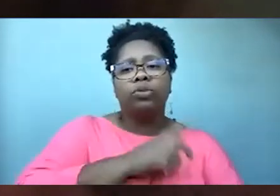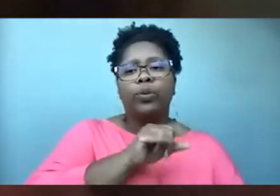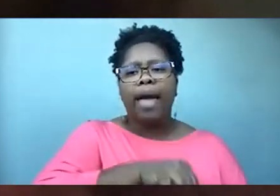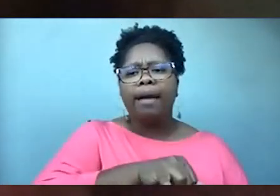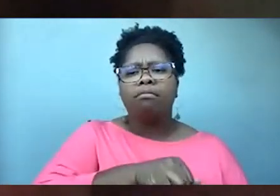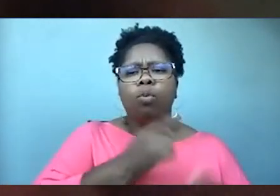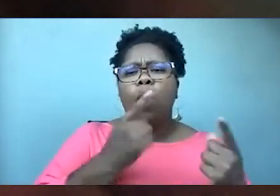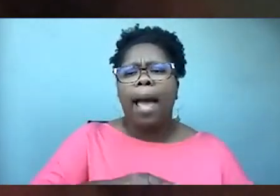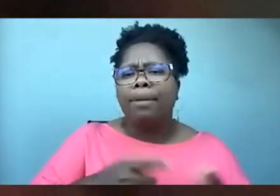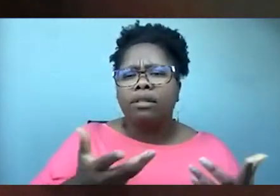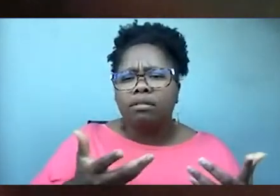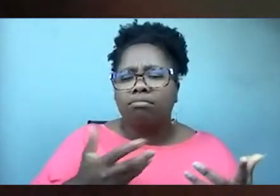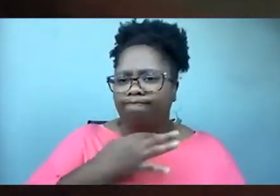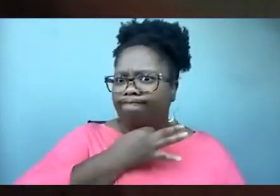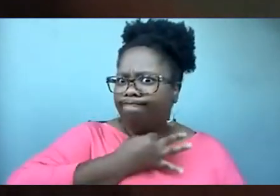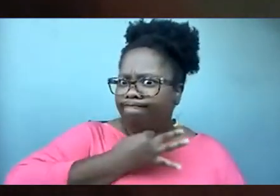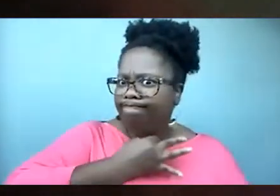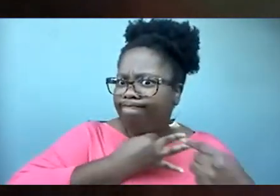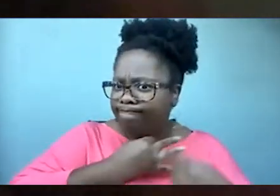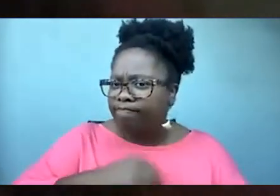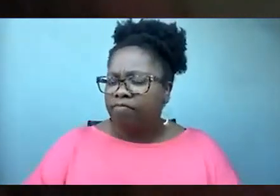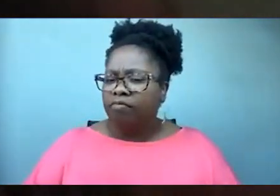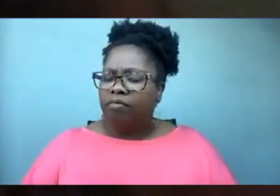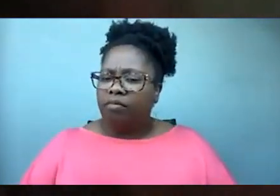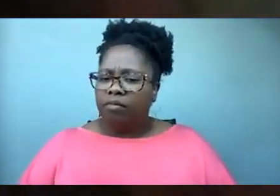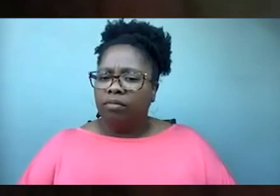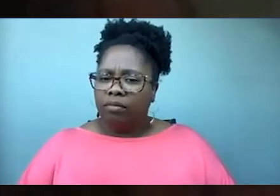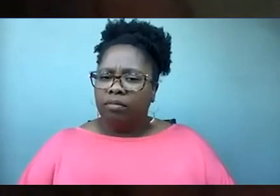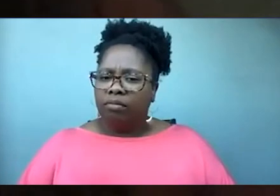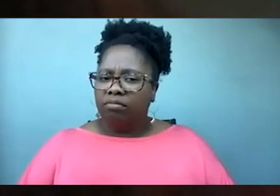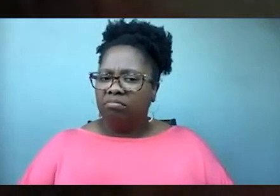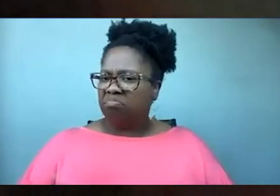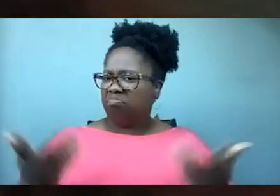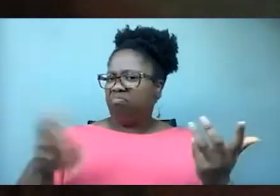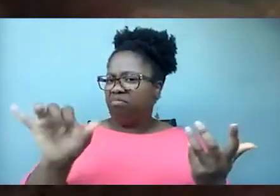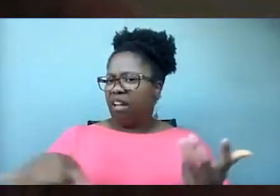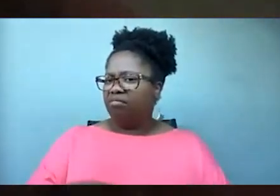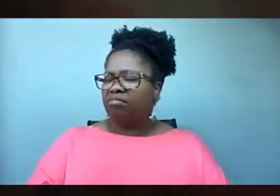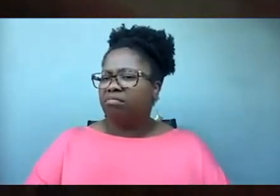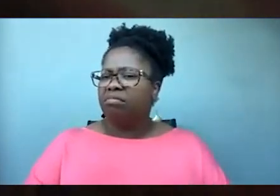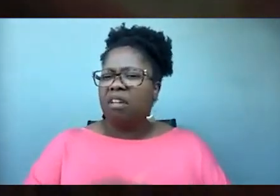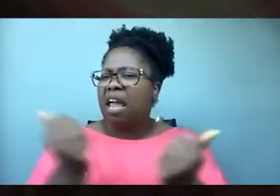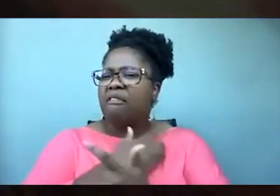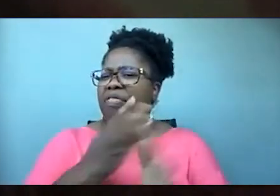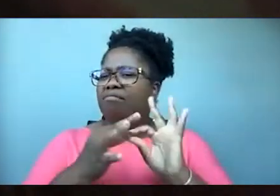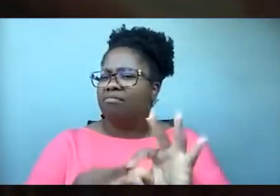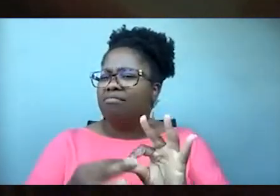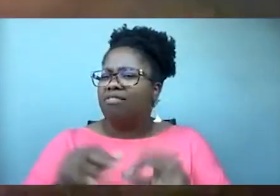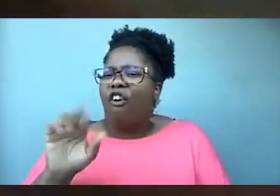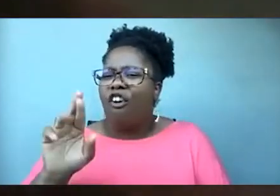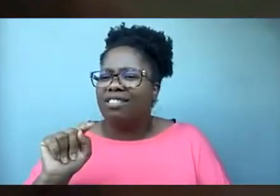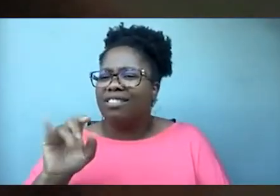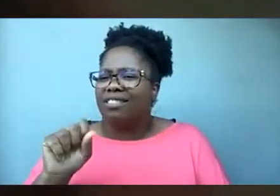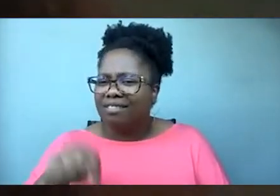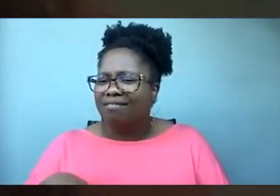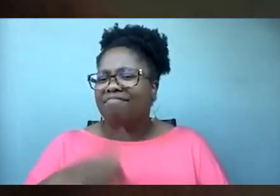Yeah, I mean, all of the elements of being an artist, being curious, imagining, believing that you can take this imagined reality and